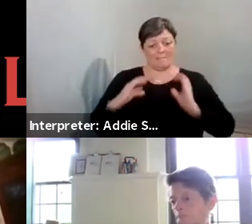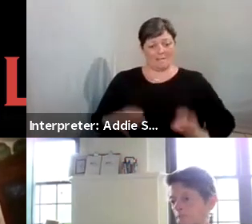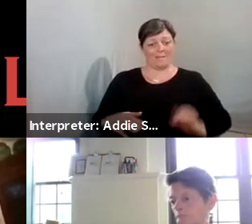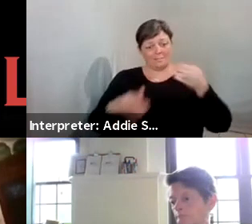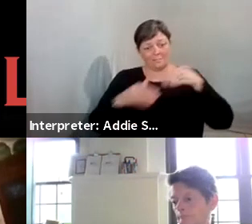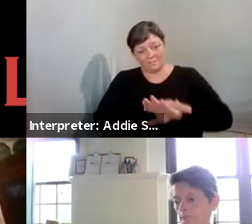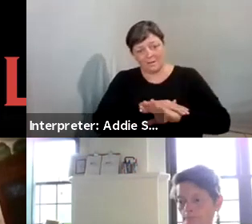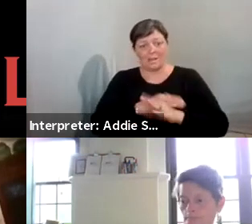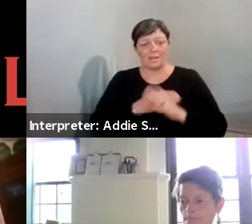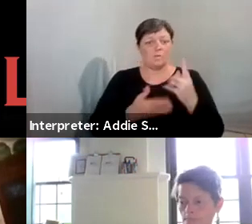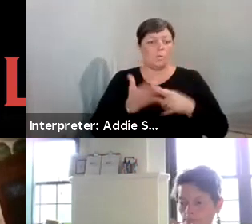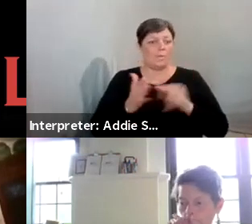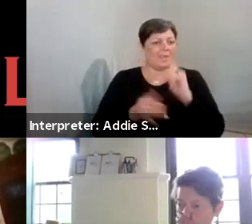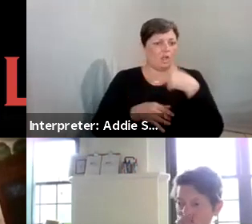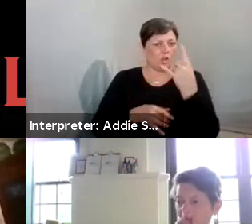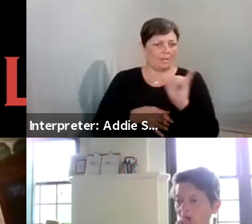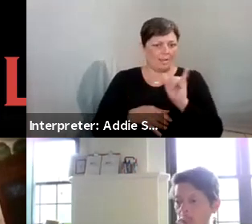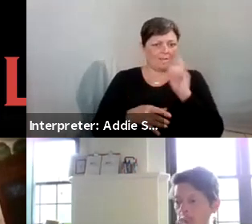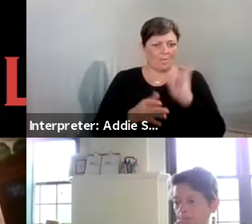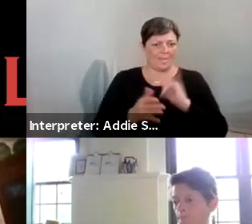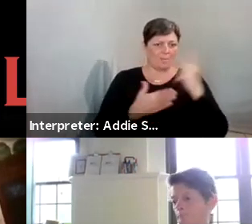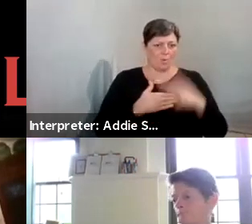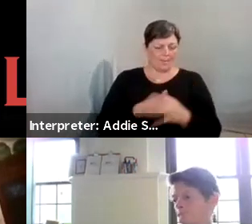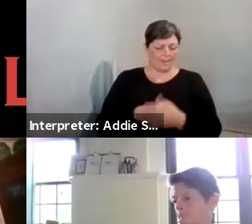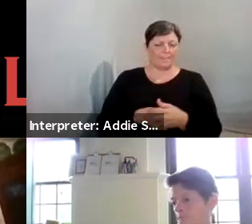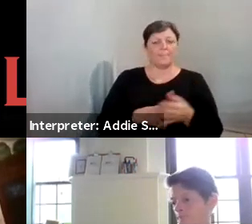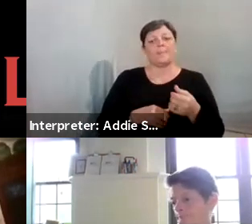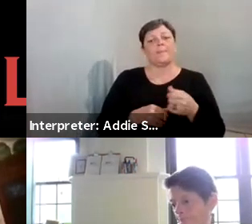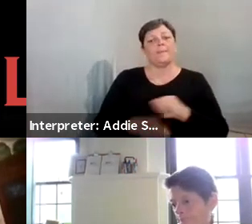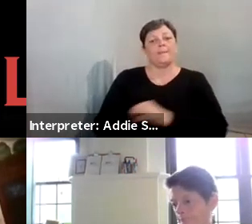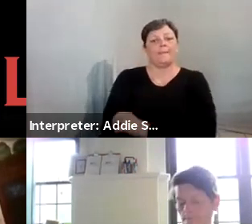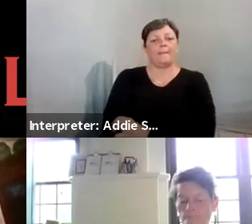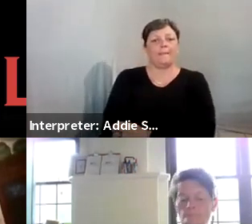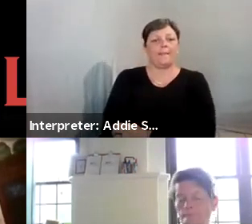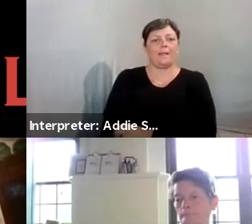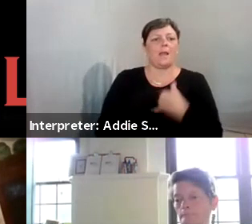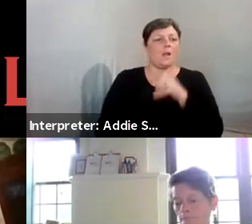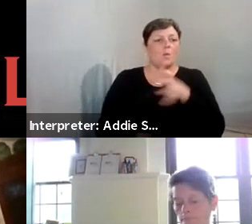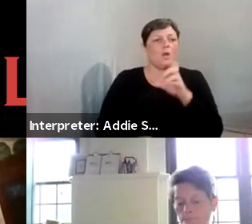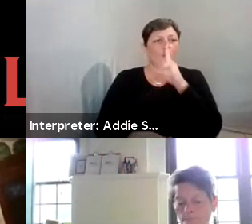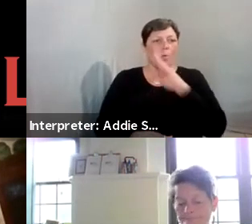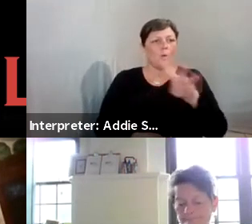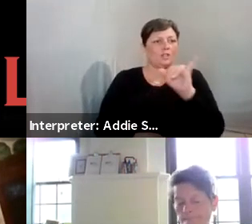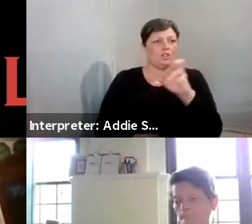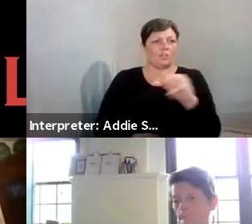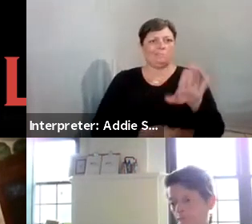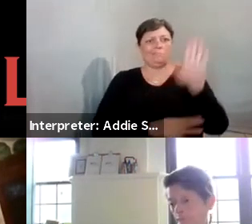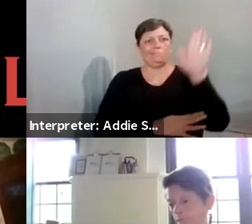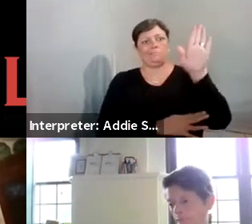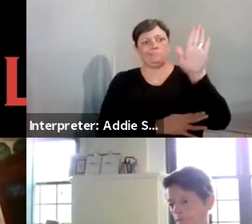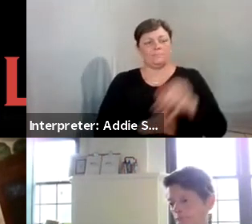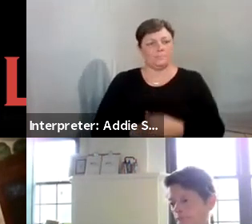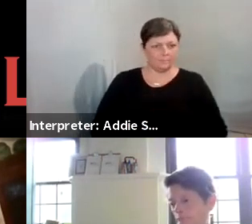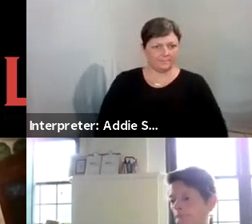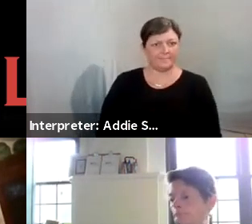what that could look like as far as that programming? But I don't want to ignore Jen. She's had her hand up. So go ahead, Jen.